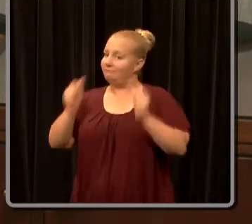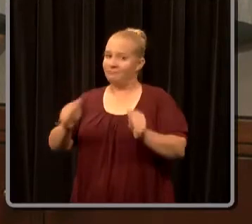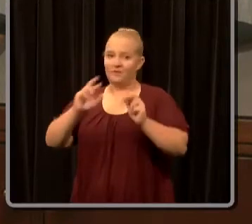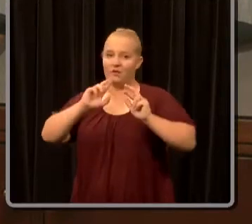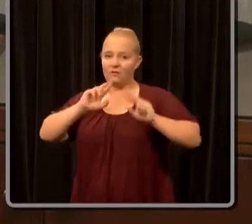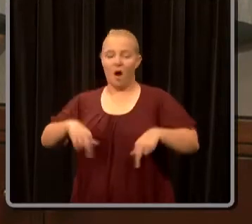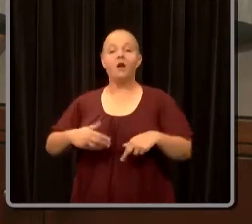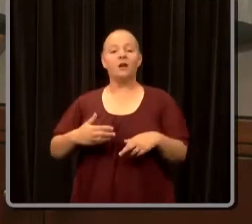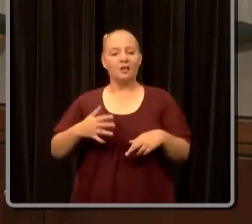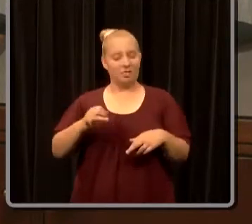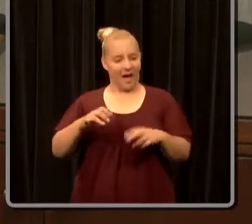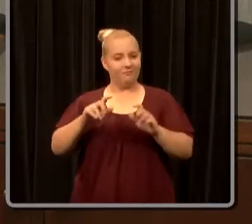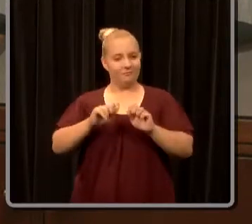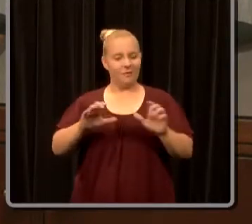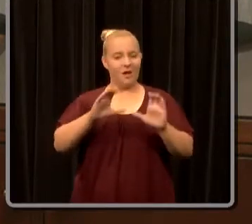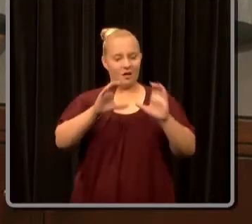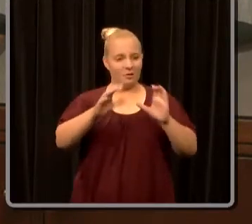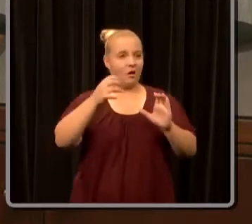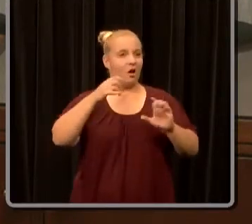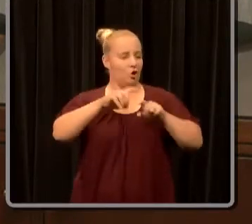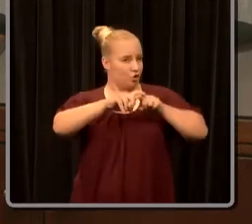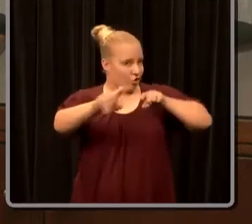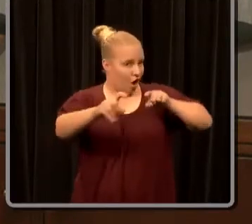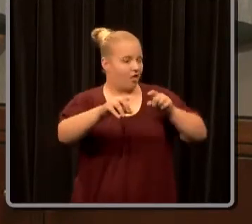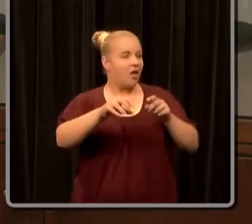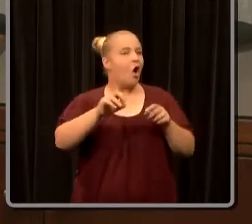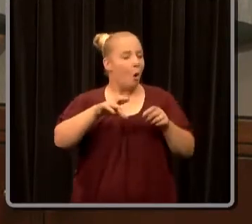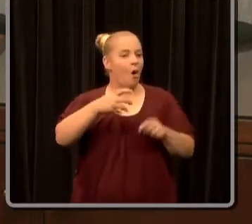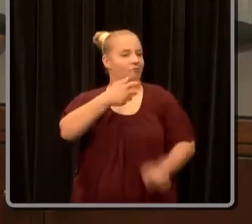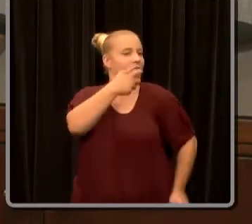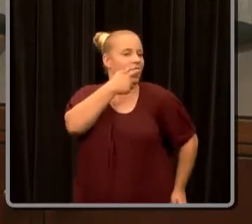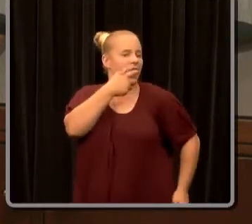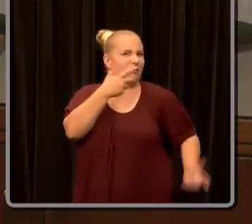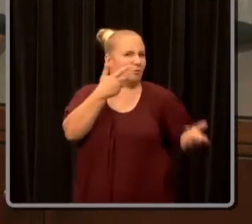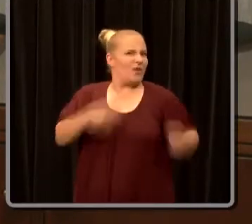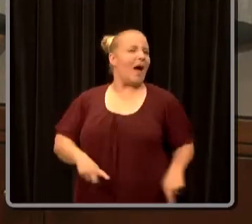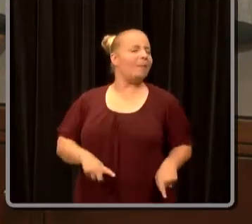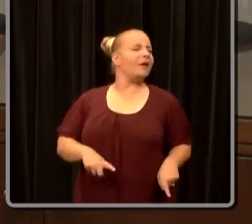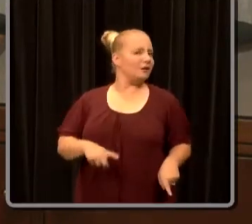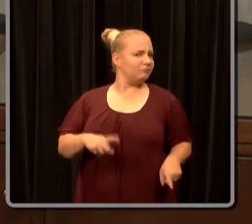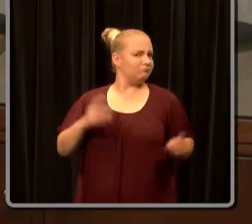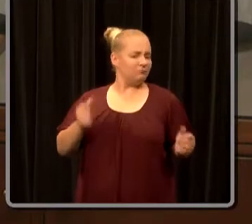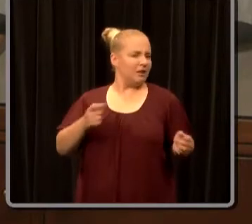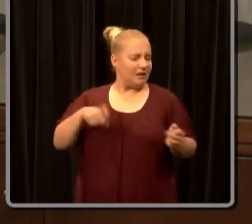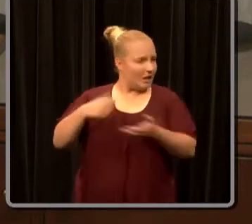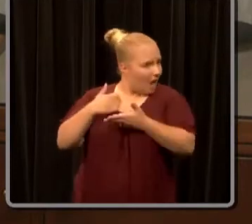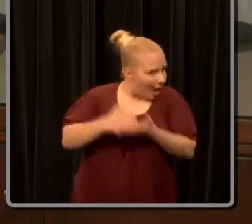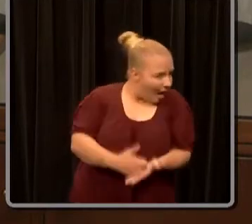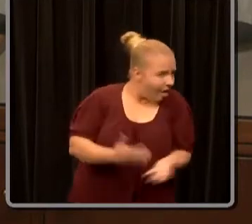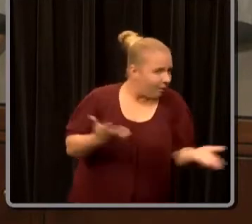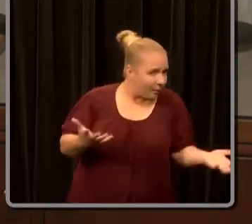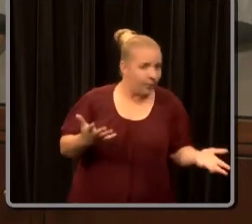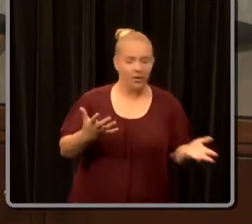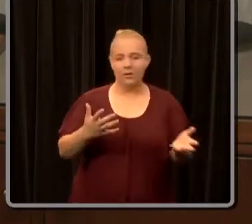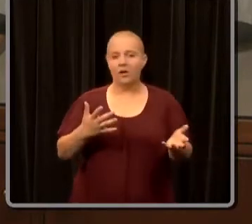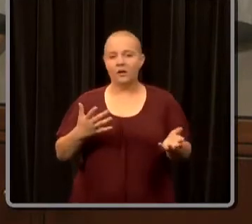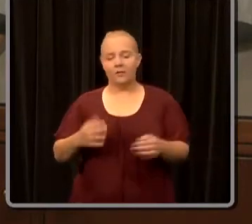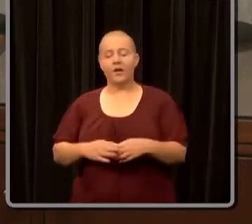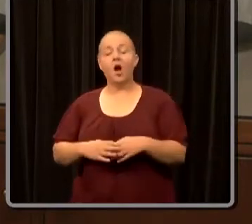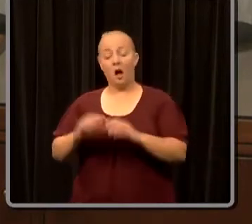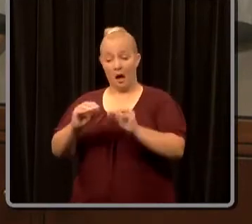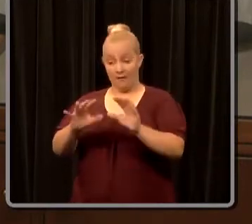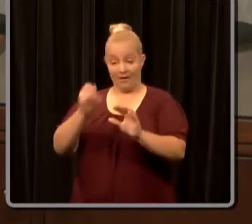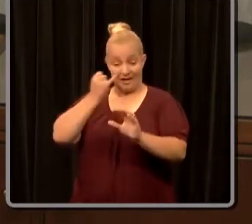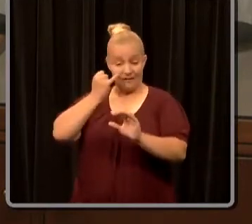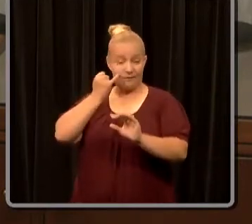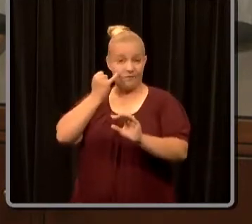the communication of, we're on the phone or radio instantly. Hey, what do you have going on? Do you need help from us, et cetera? Obviously,